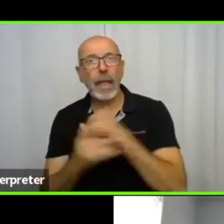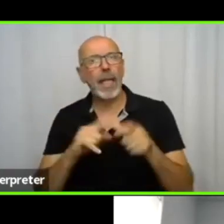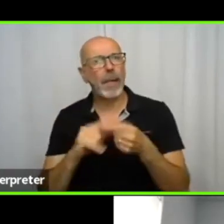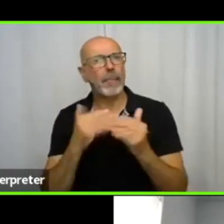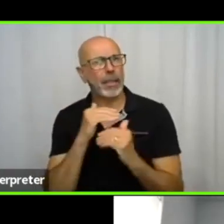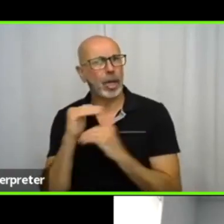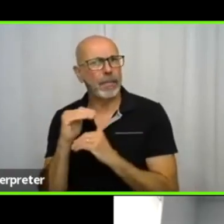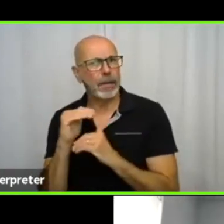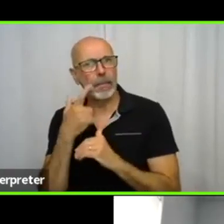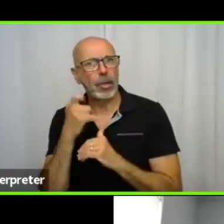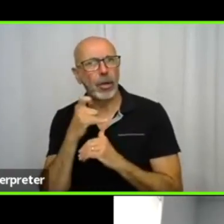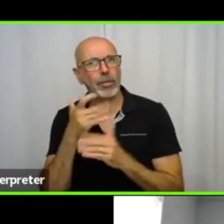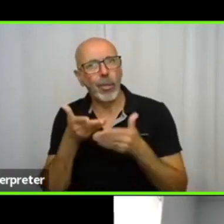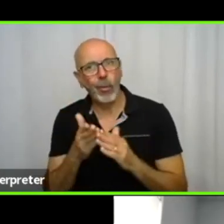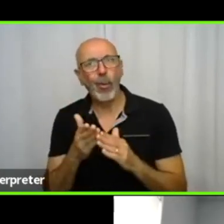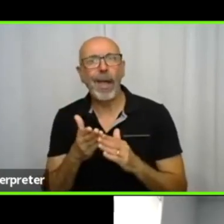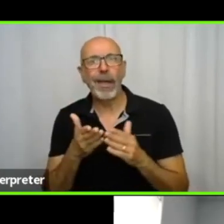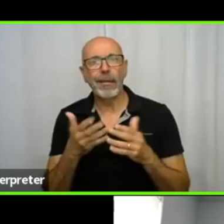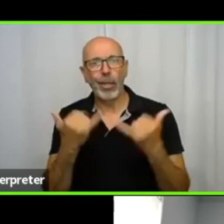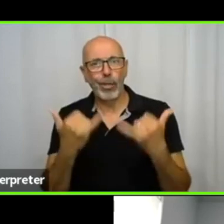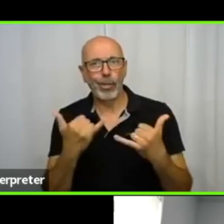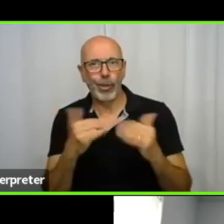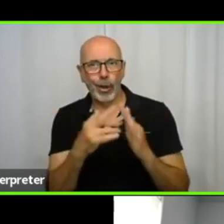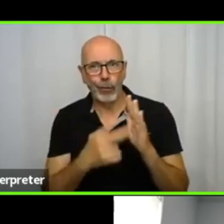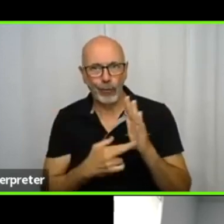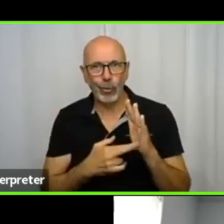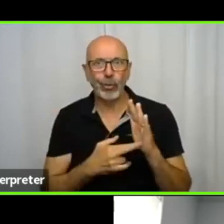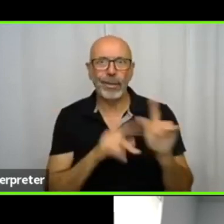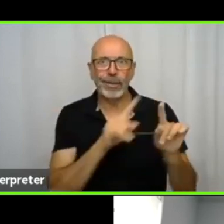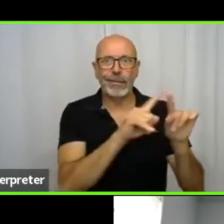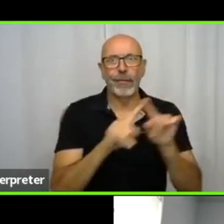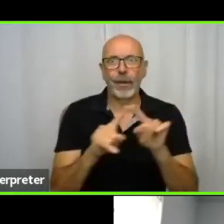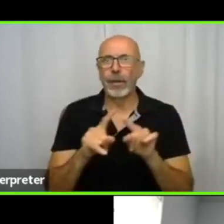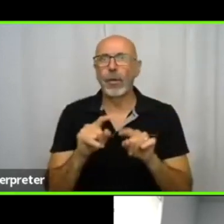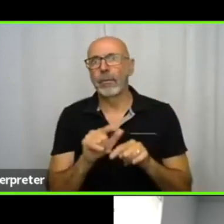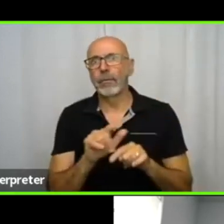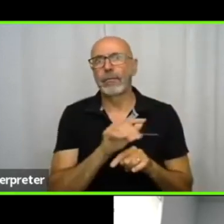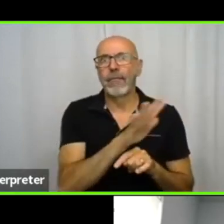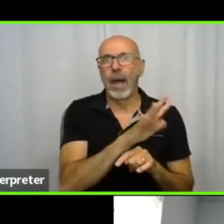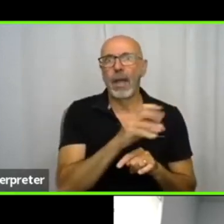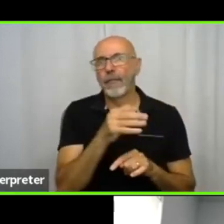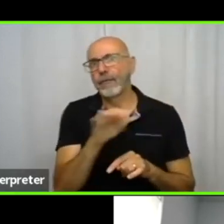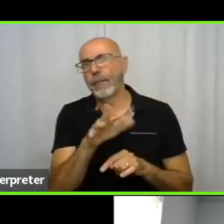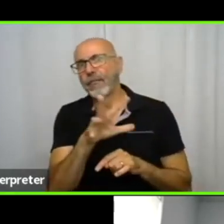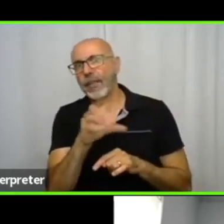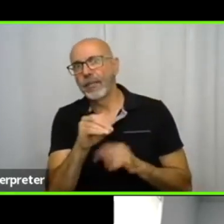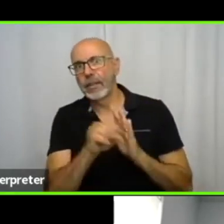that because of the way the current rules are in 45 out of 50 or 5 out of 50 states.